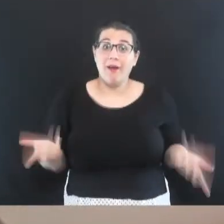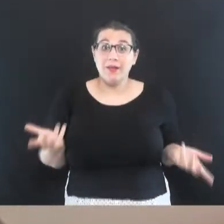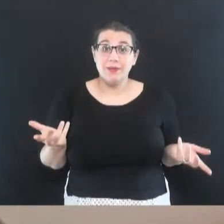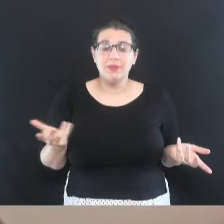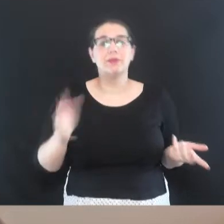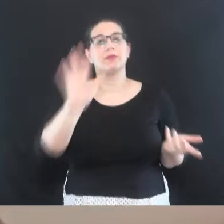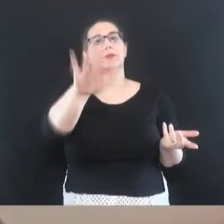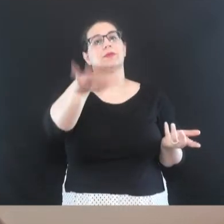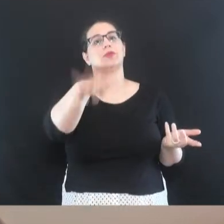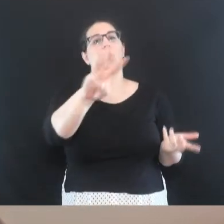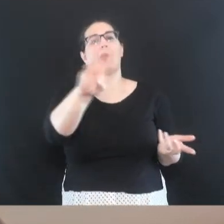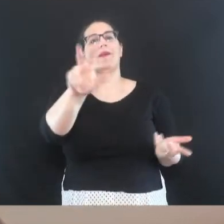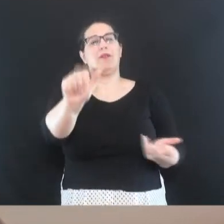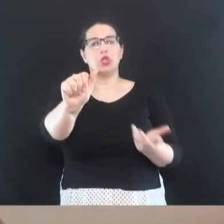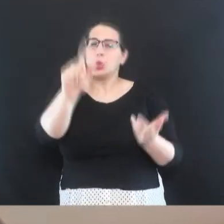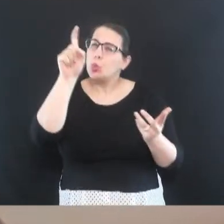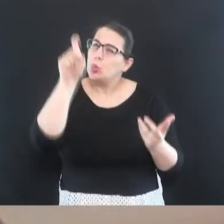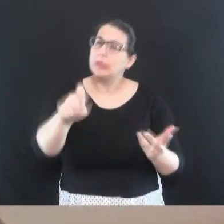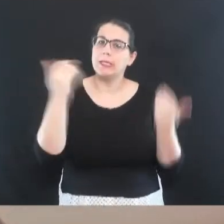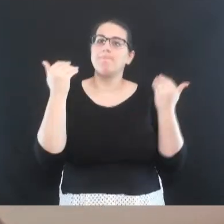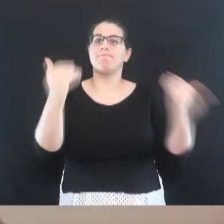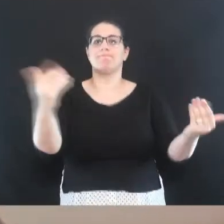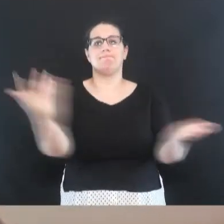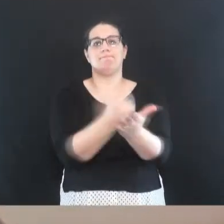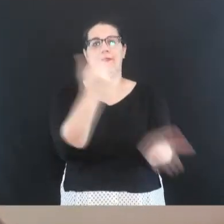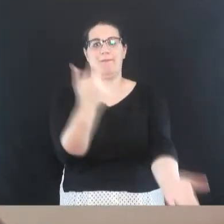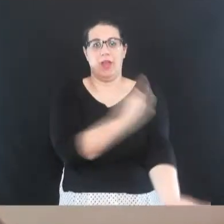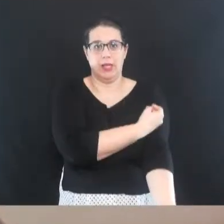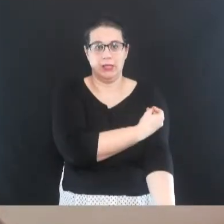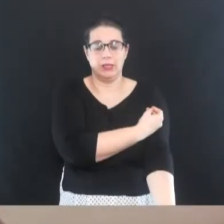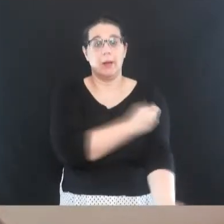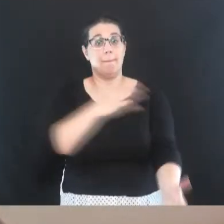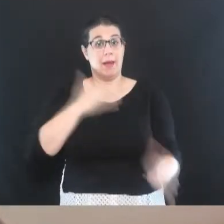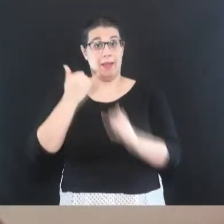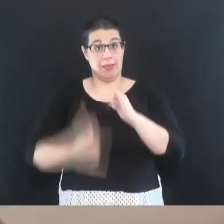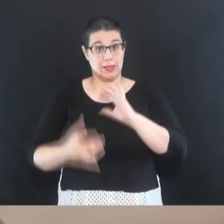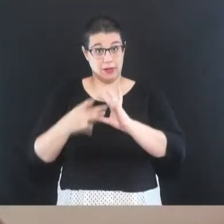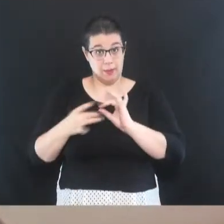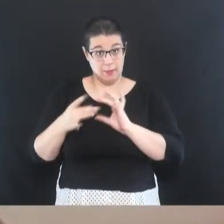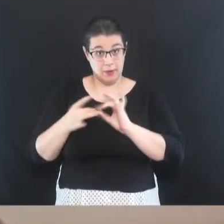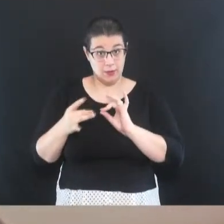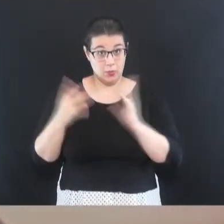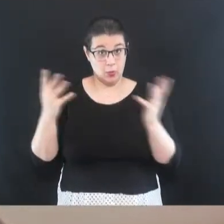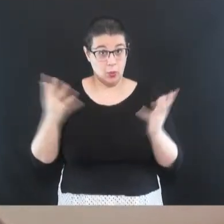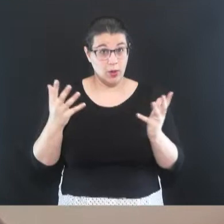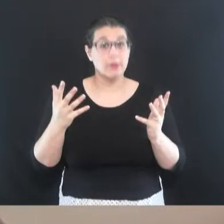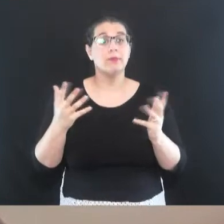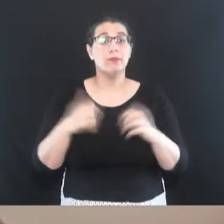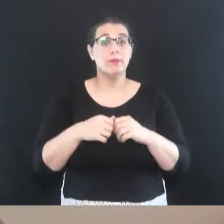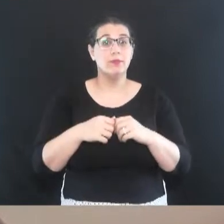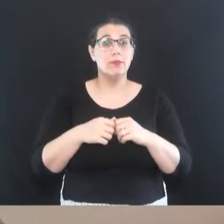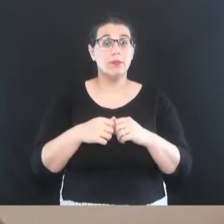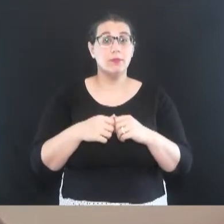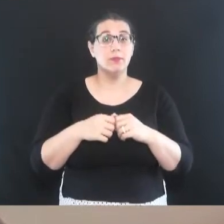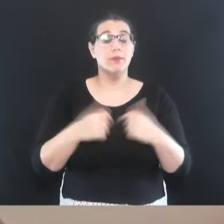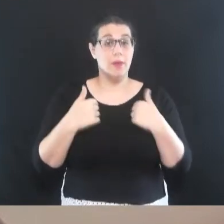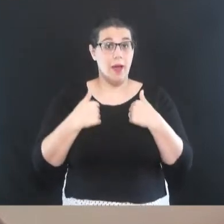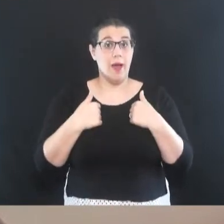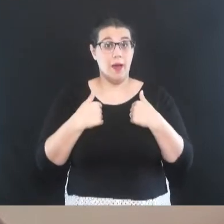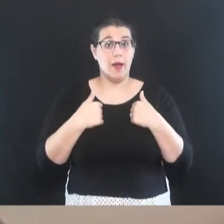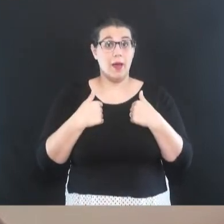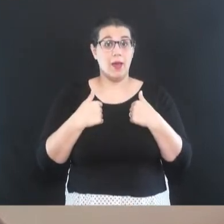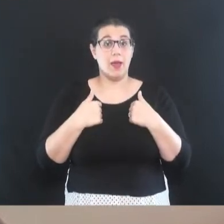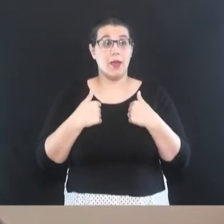got to get vaccinated. And I would leave you with this. I'll take a point of privilege to,